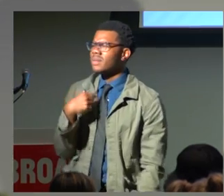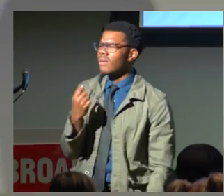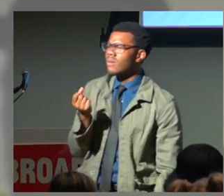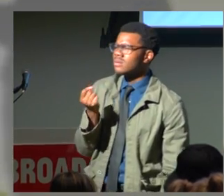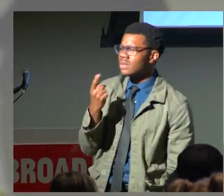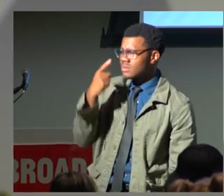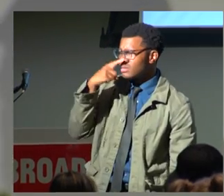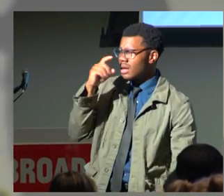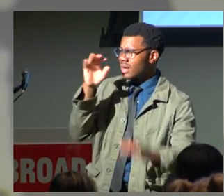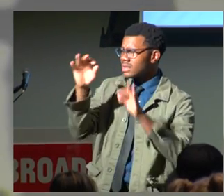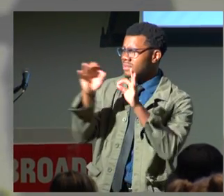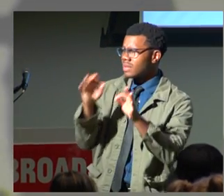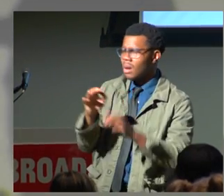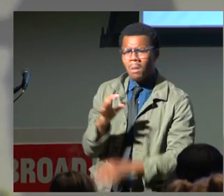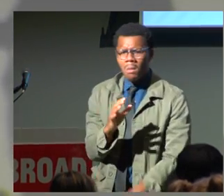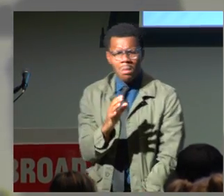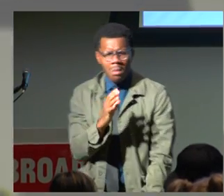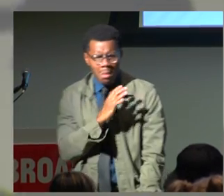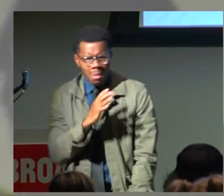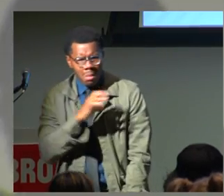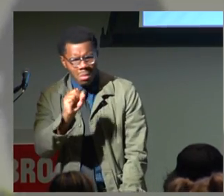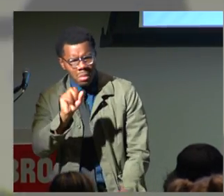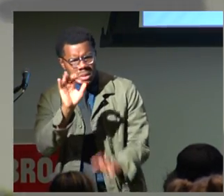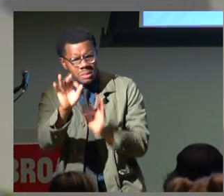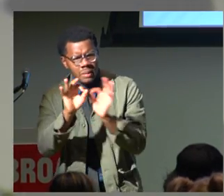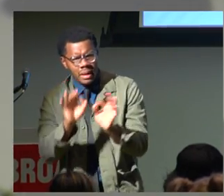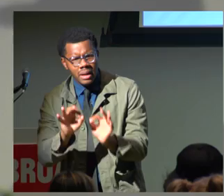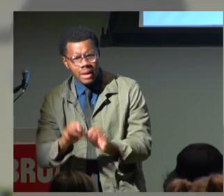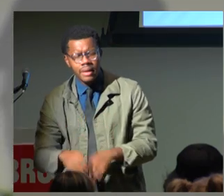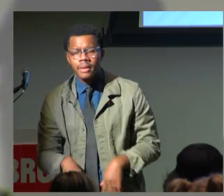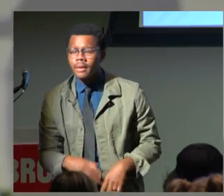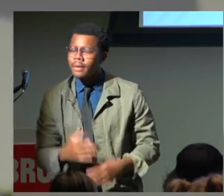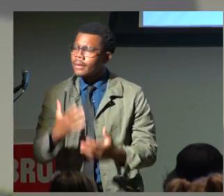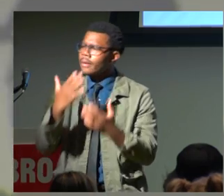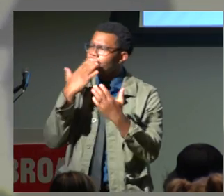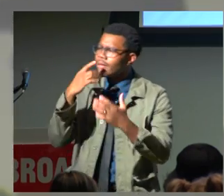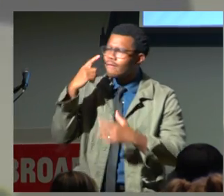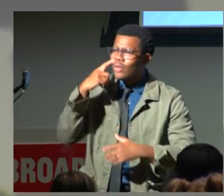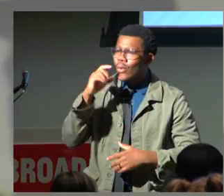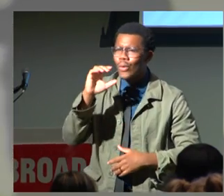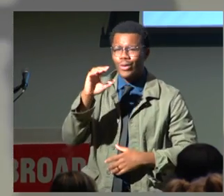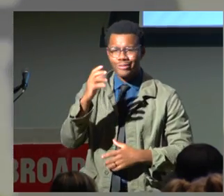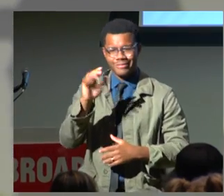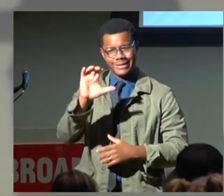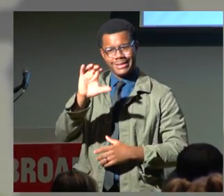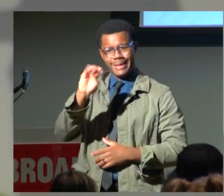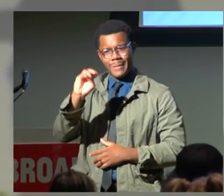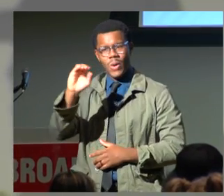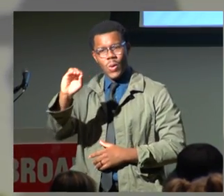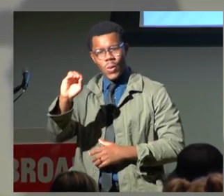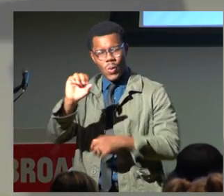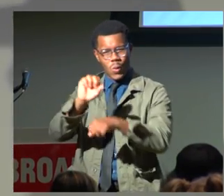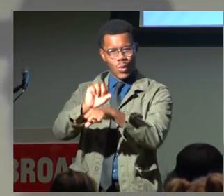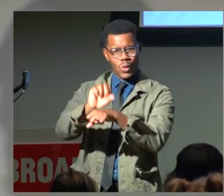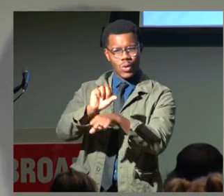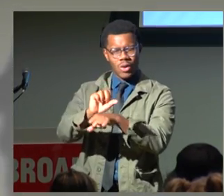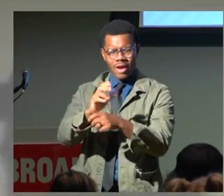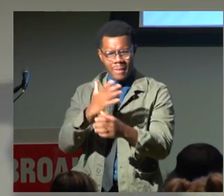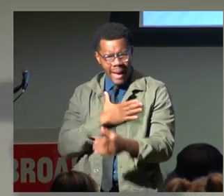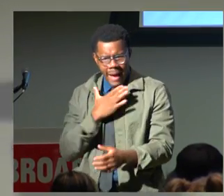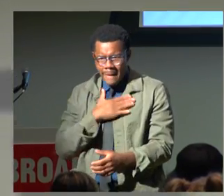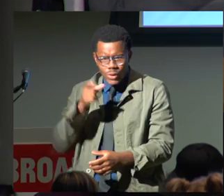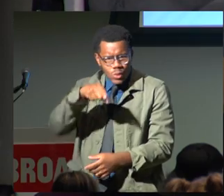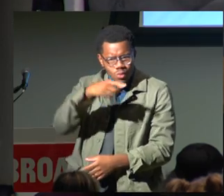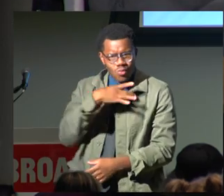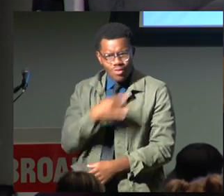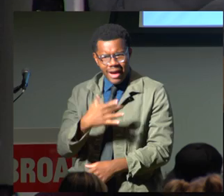for seeing my work. I appreciate it. I am honored that you take an interest in my work. Because I remember a